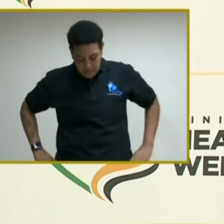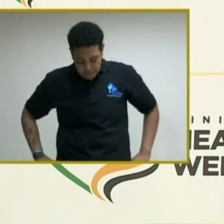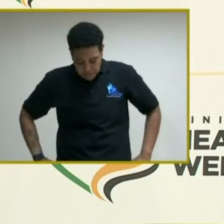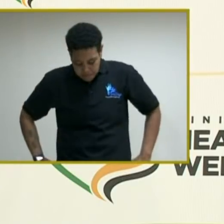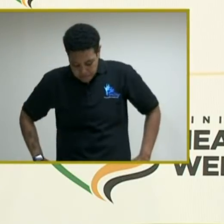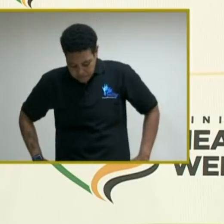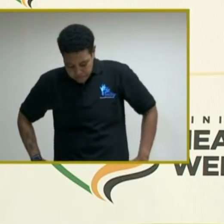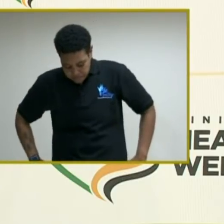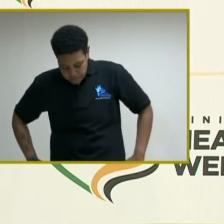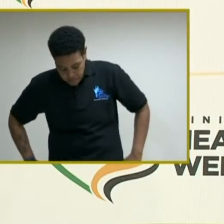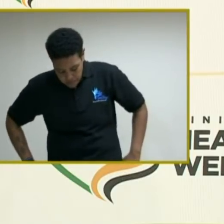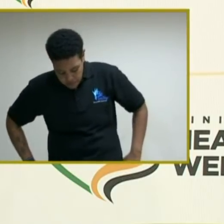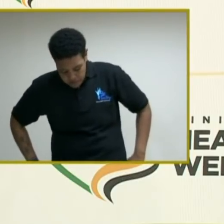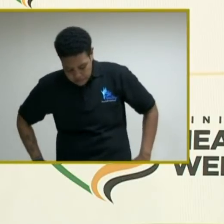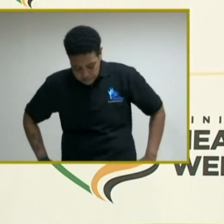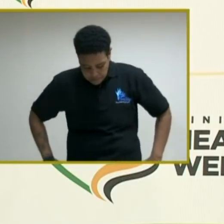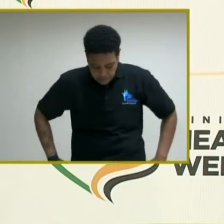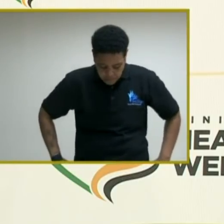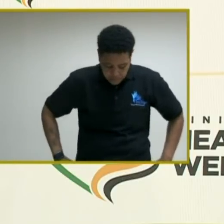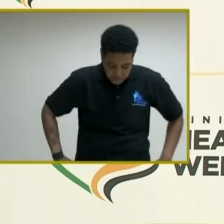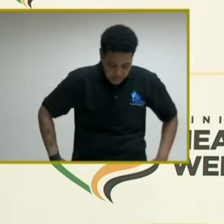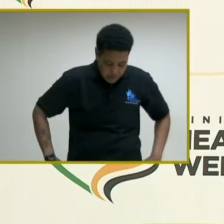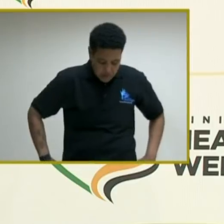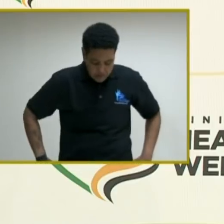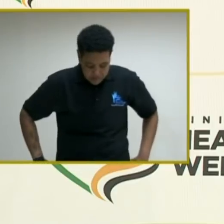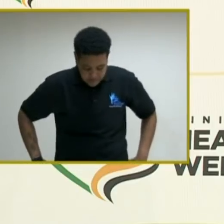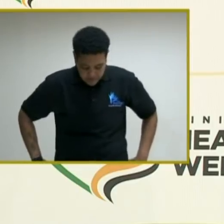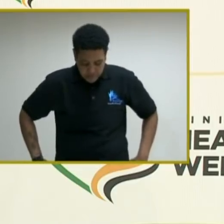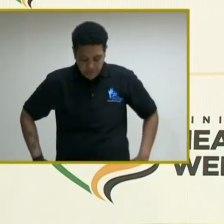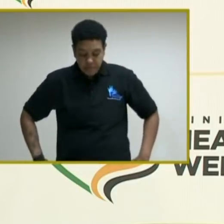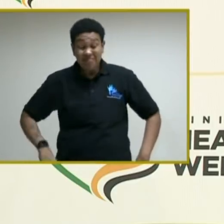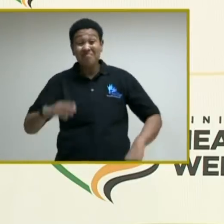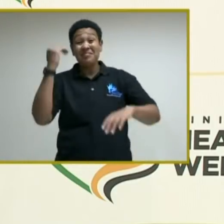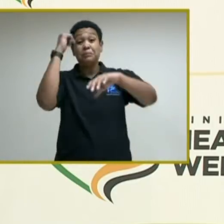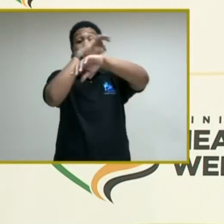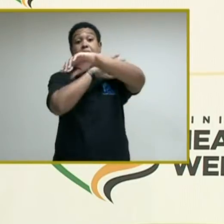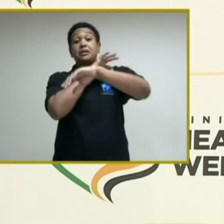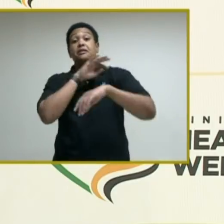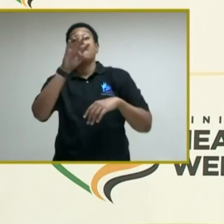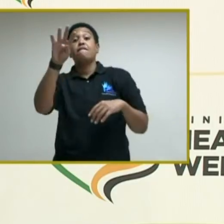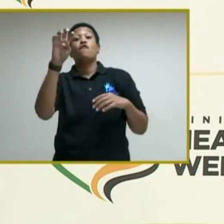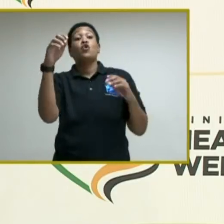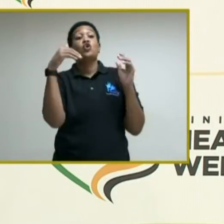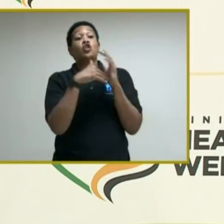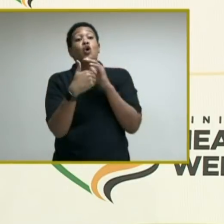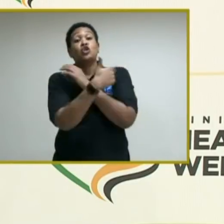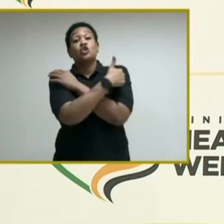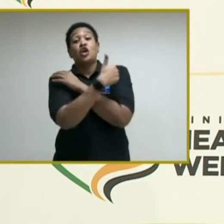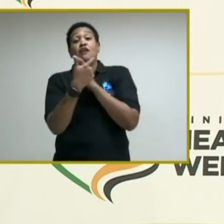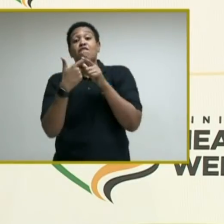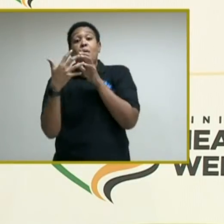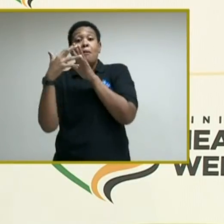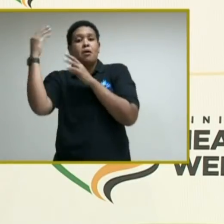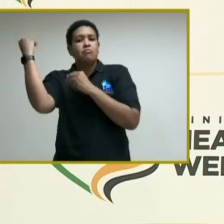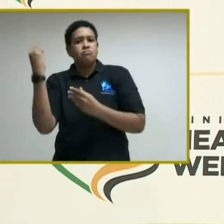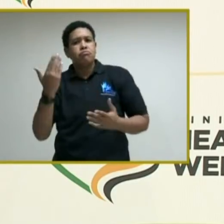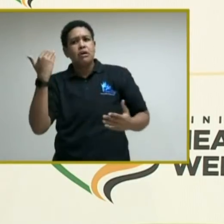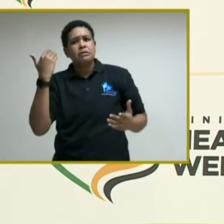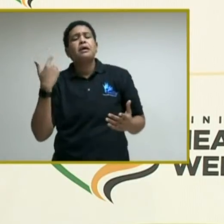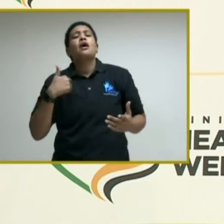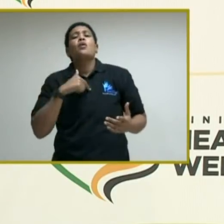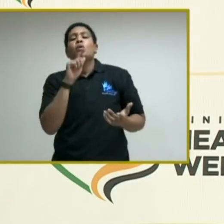are expected to benefit from at least 400,000 doses from the US gifted, and we